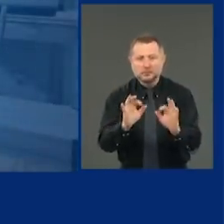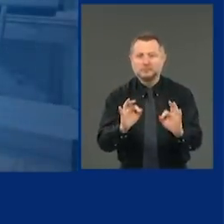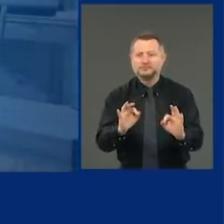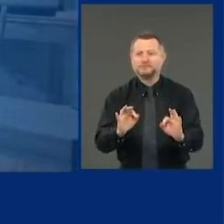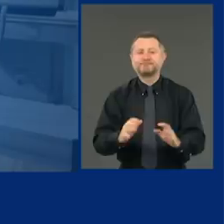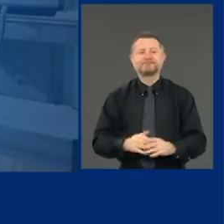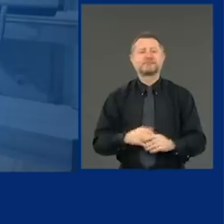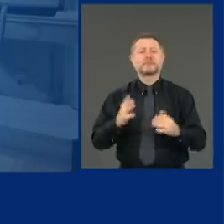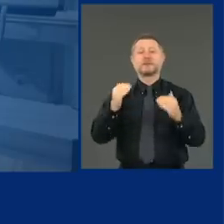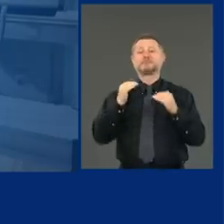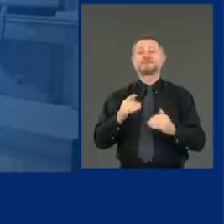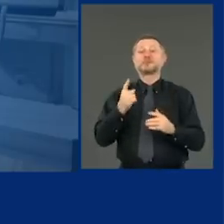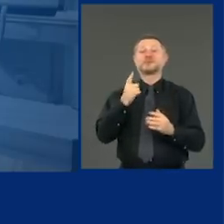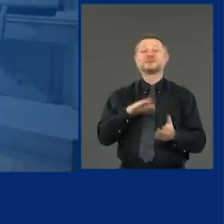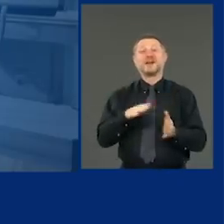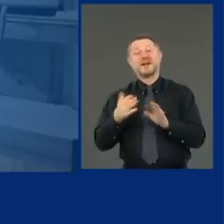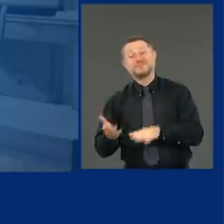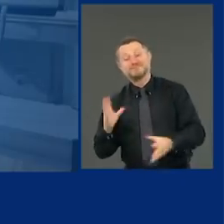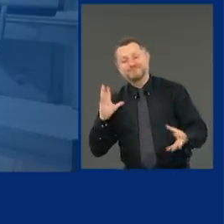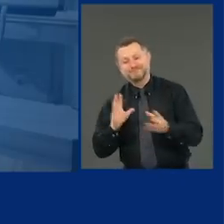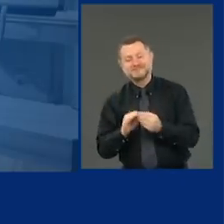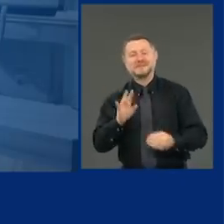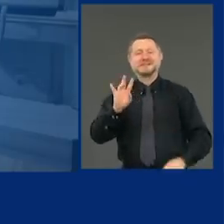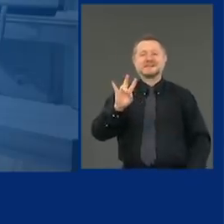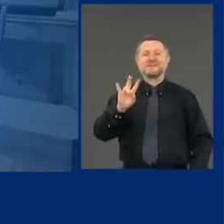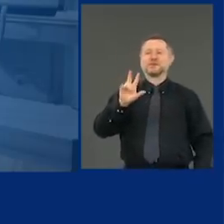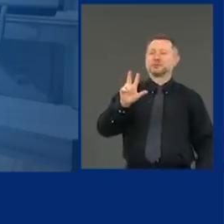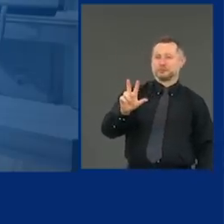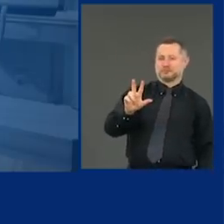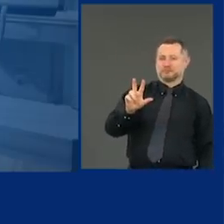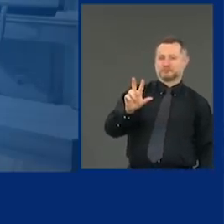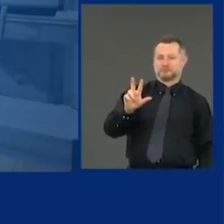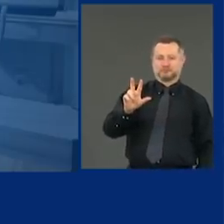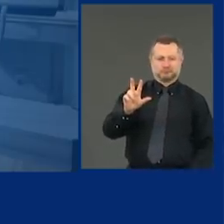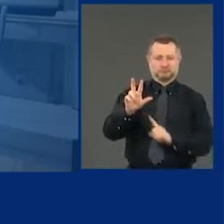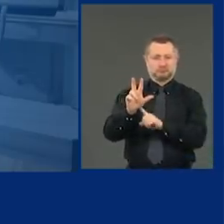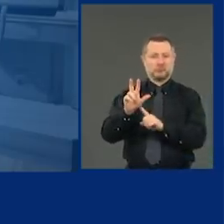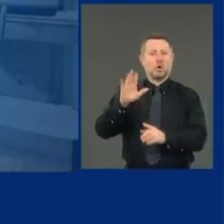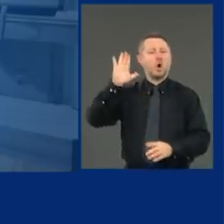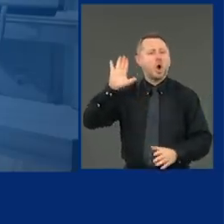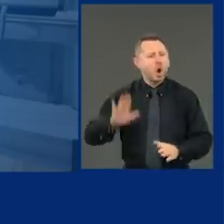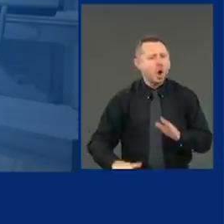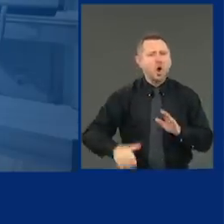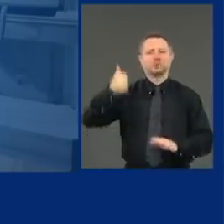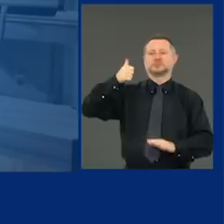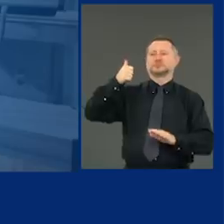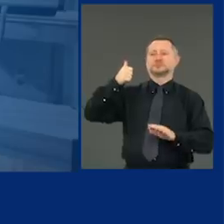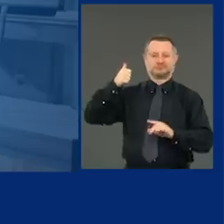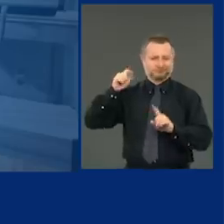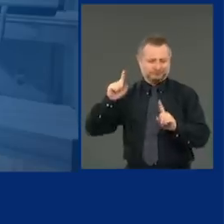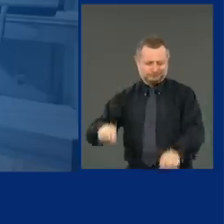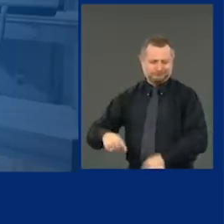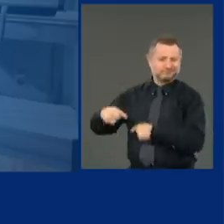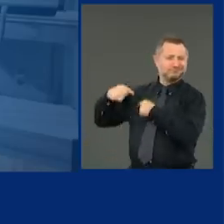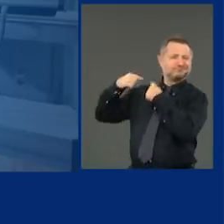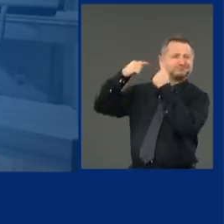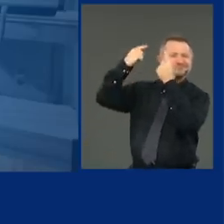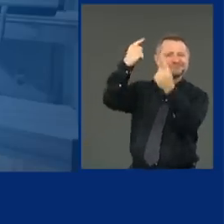lost, 73. That's the lowest level that we have seen since this